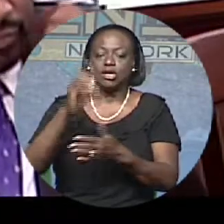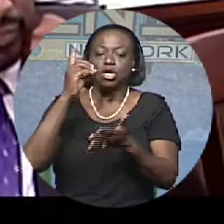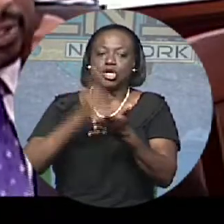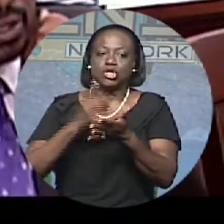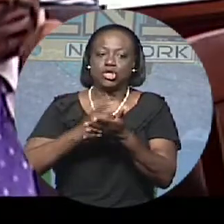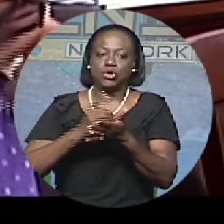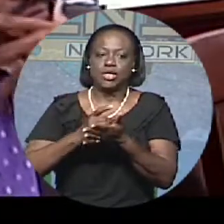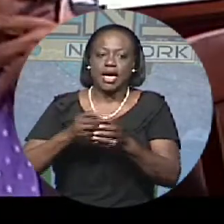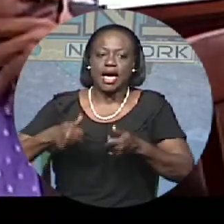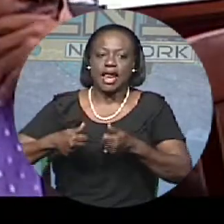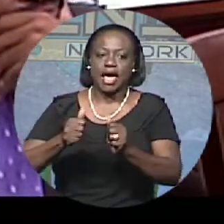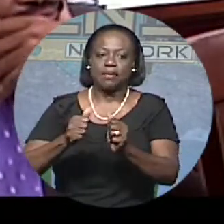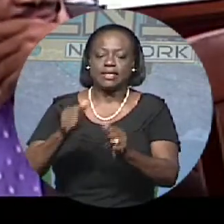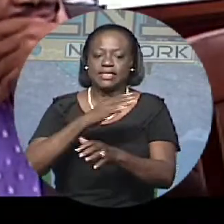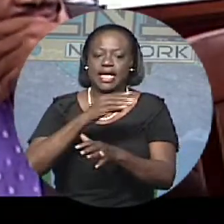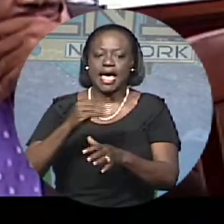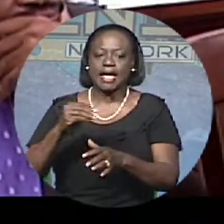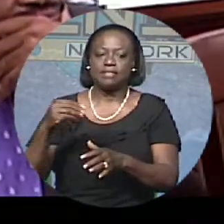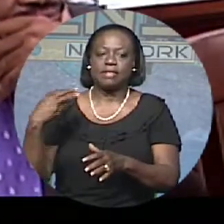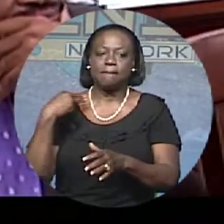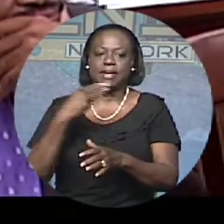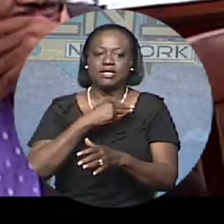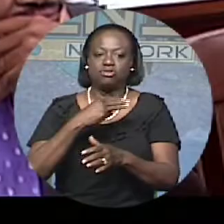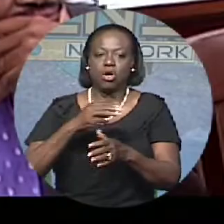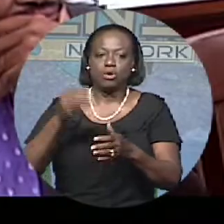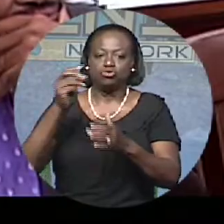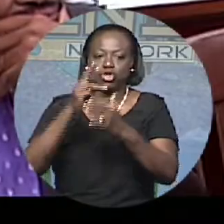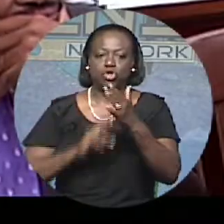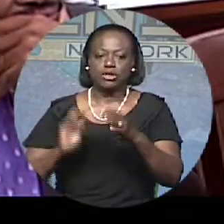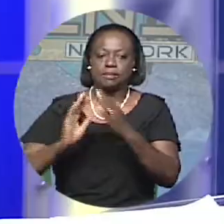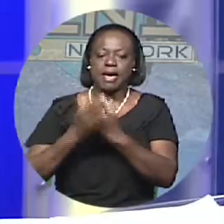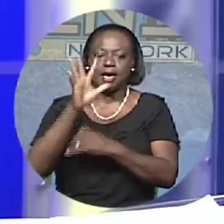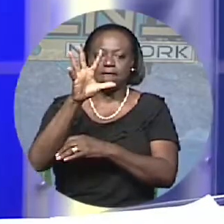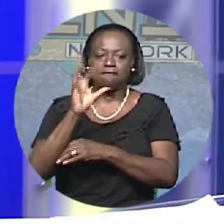Prime Minister and ministers were reduced by 50%.